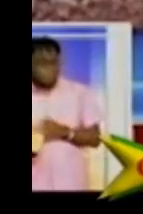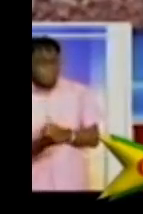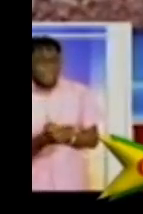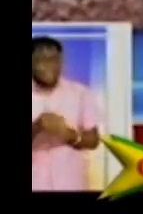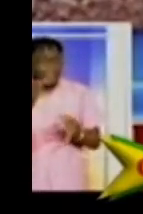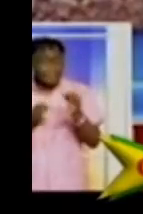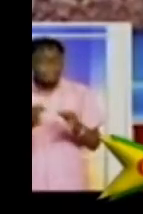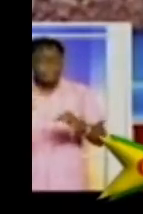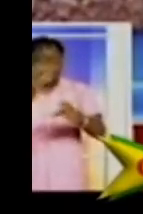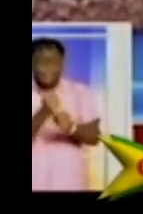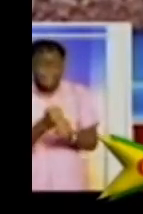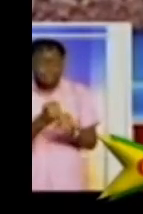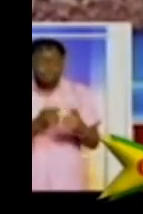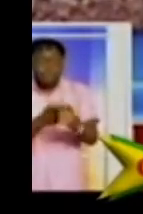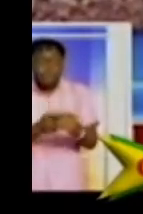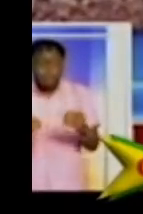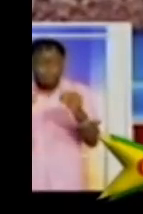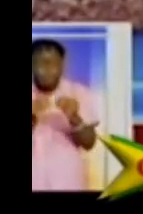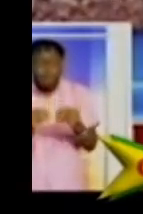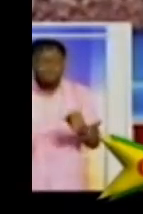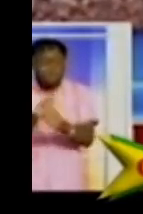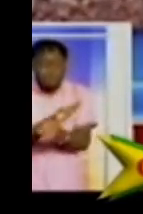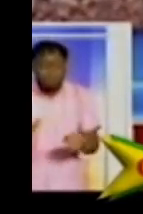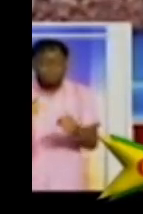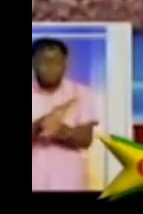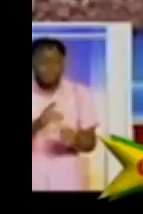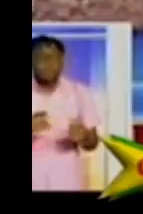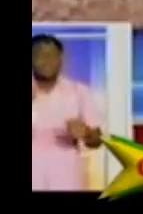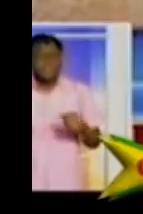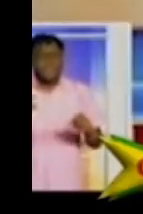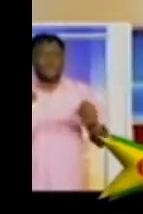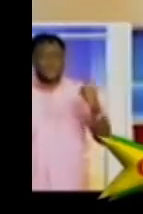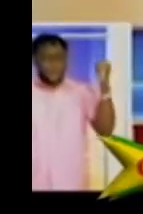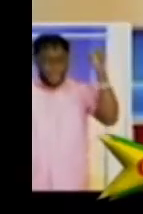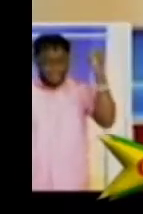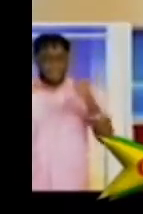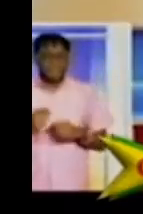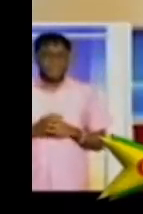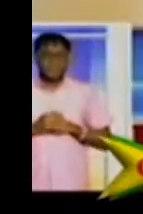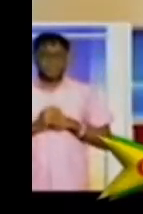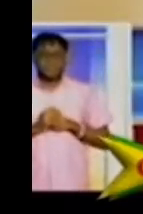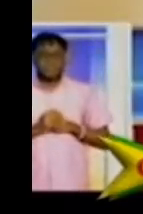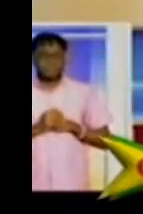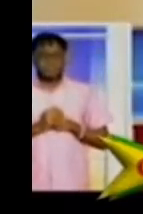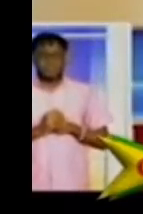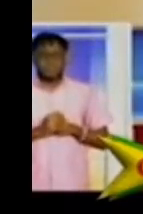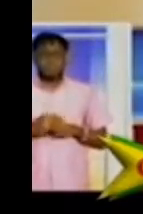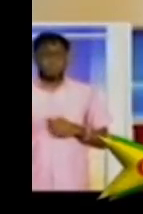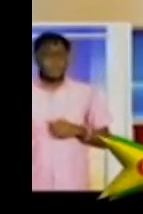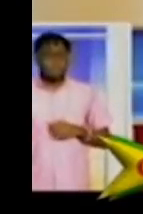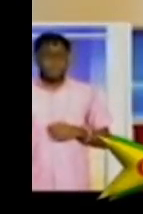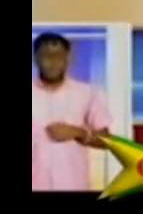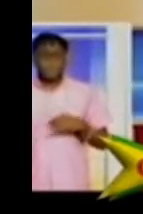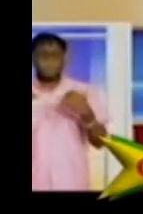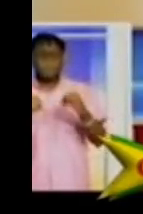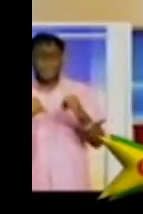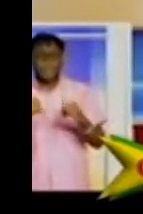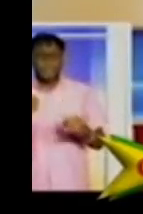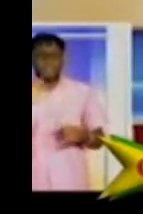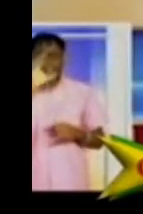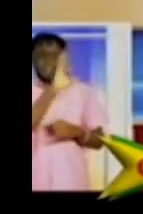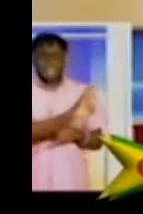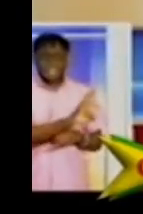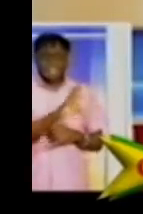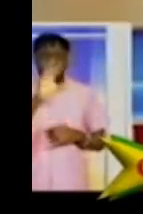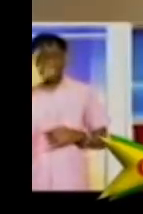you know, that will give us the best chance of coming out successful on this tour. Bonner has played 69 first-class matches, scoring